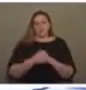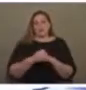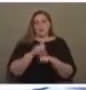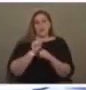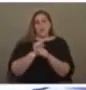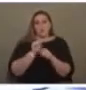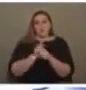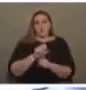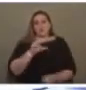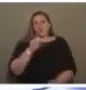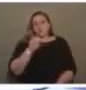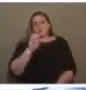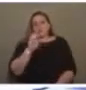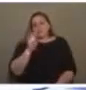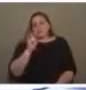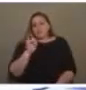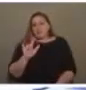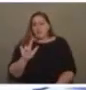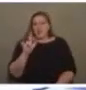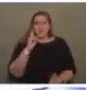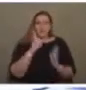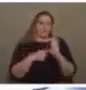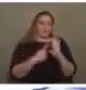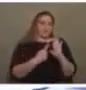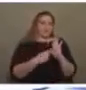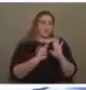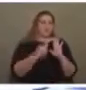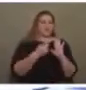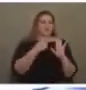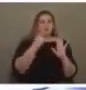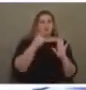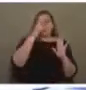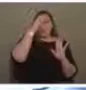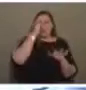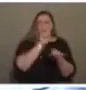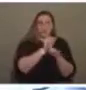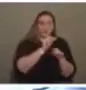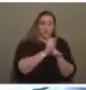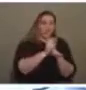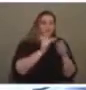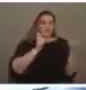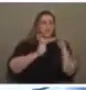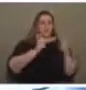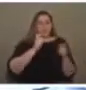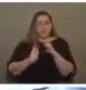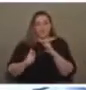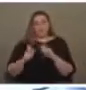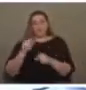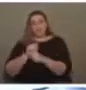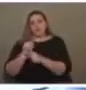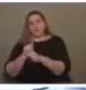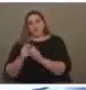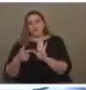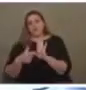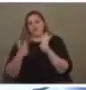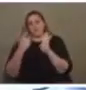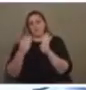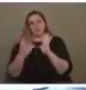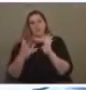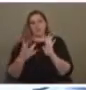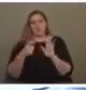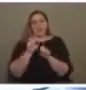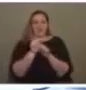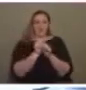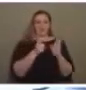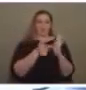seasonal. So yes, there have been times in which the Puerto Rico labor supply has adjusted to the labor demand. What I'm telling you is that labor demand